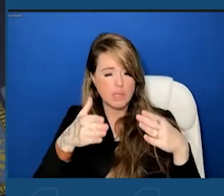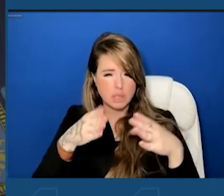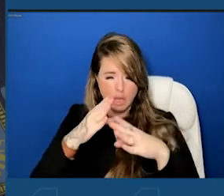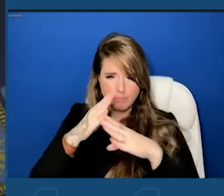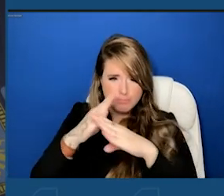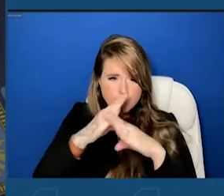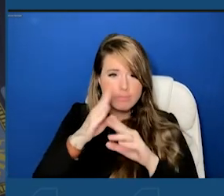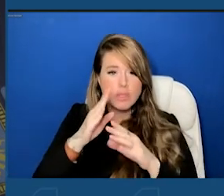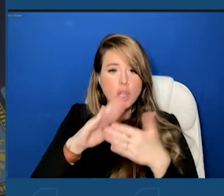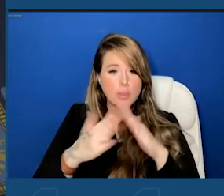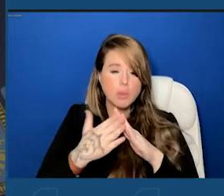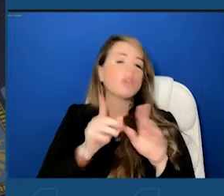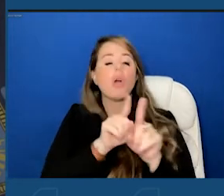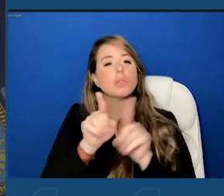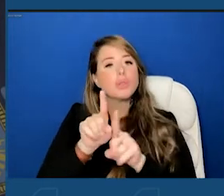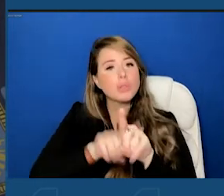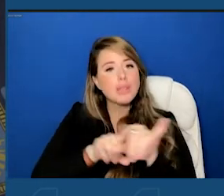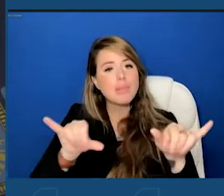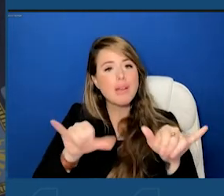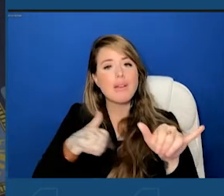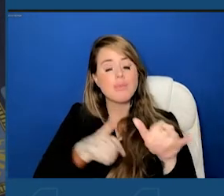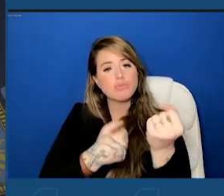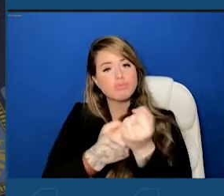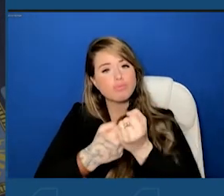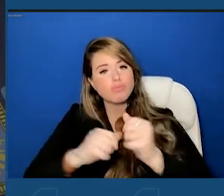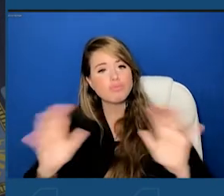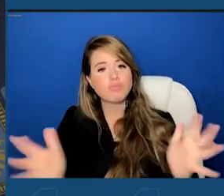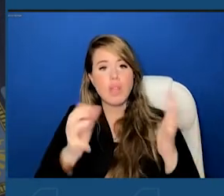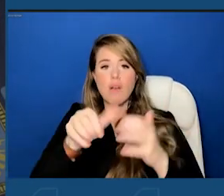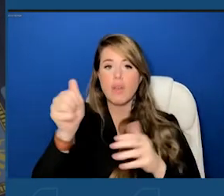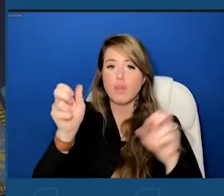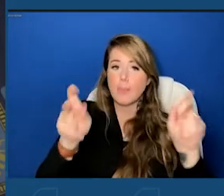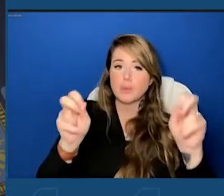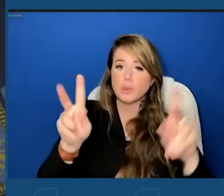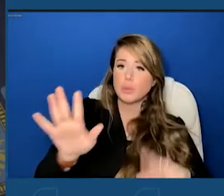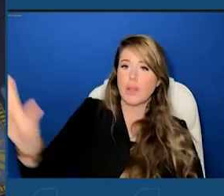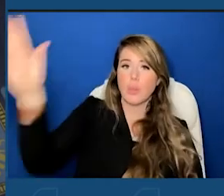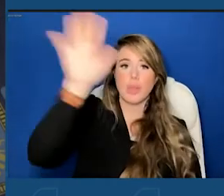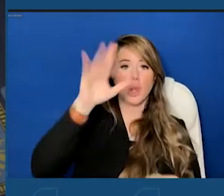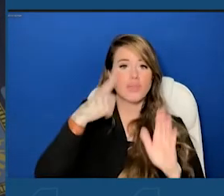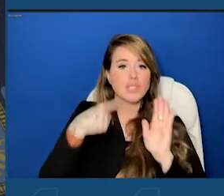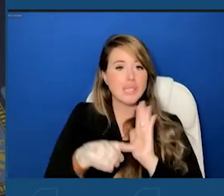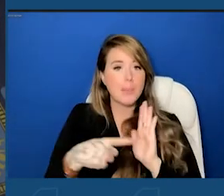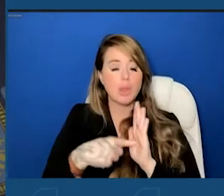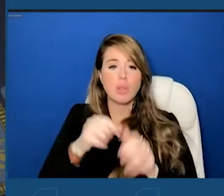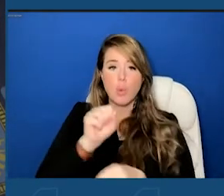about lifting up the other opportunities that exist, and that includes the workforce